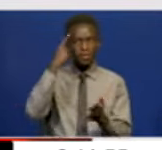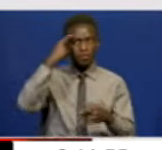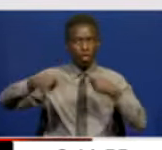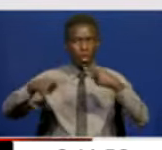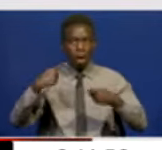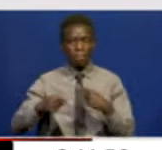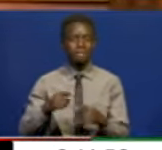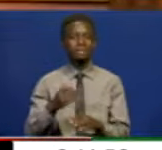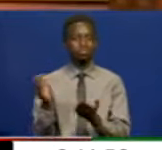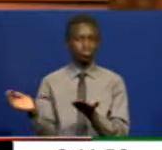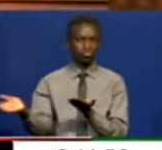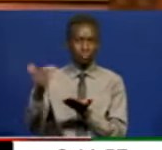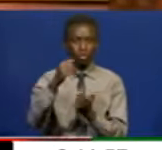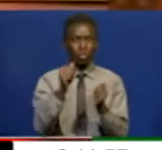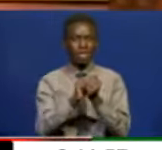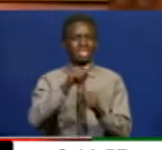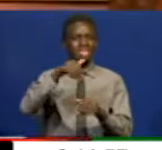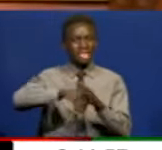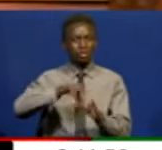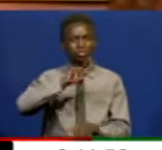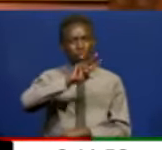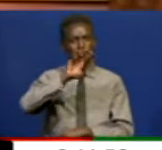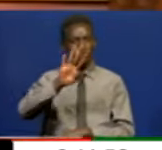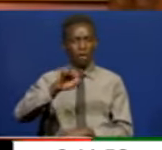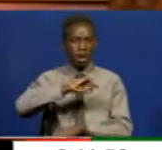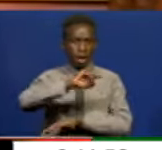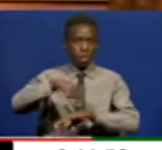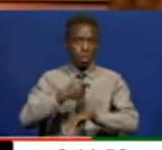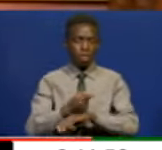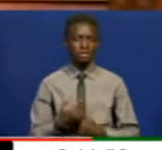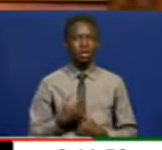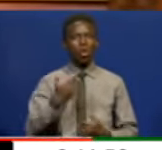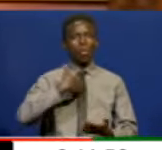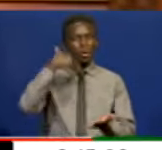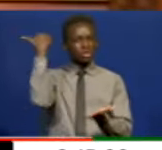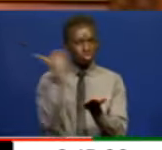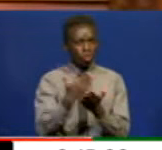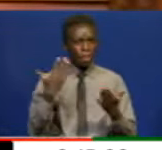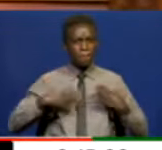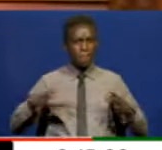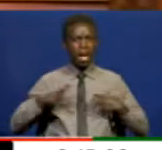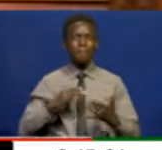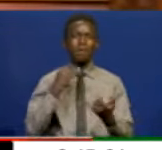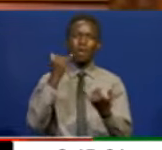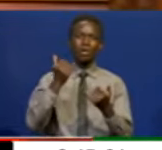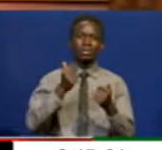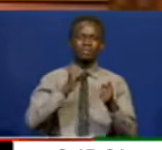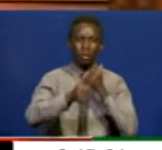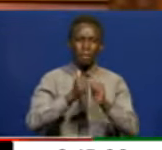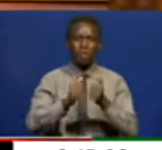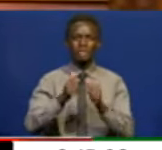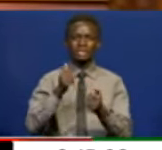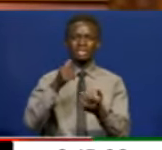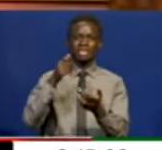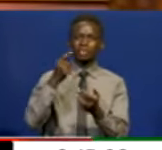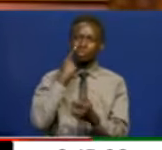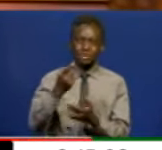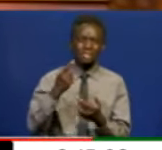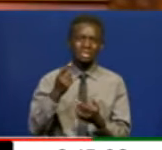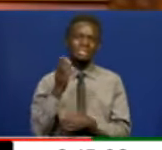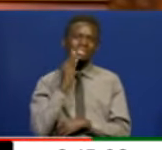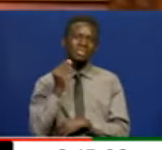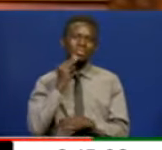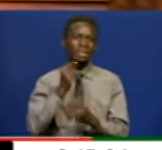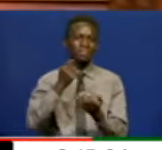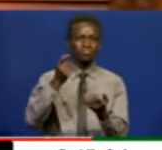24 hours. To discourage participation in these activities by Kenyans, and especially school-going children, I